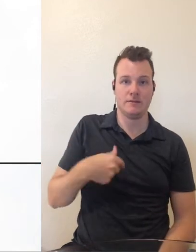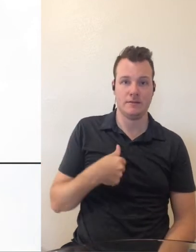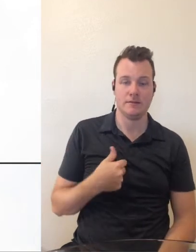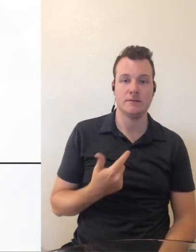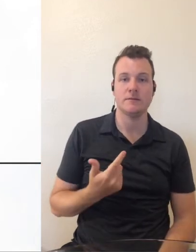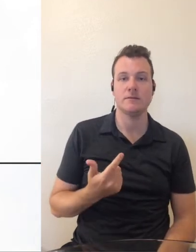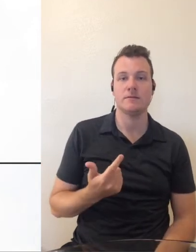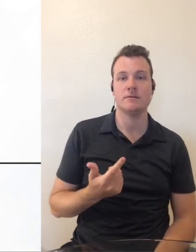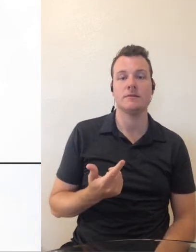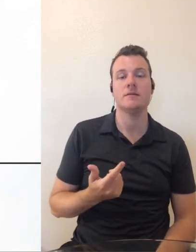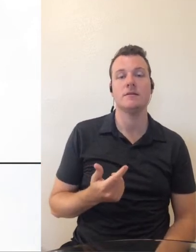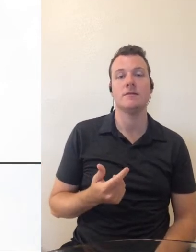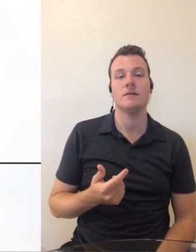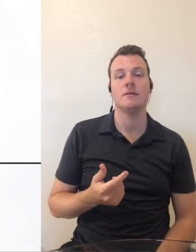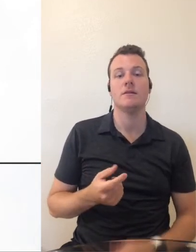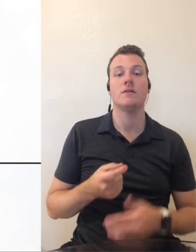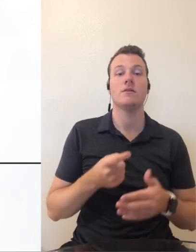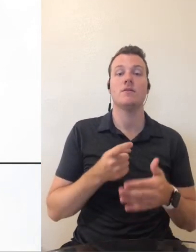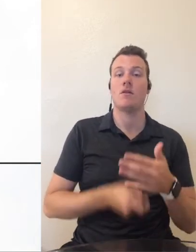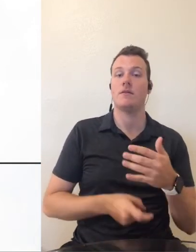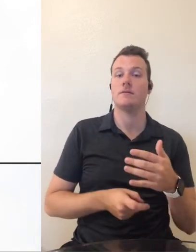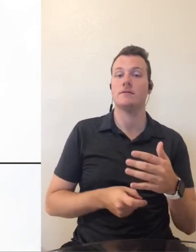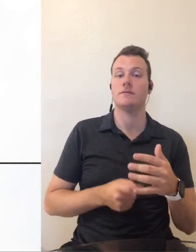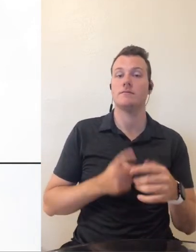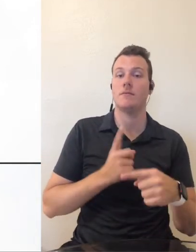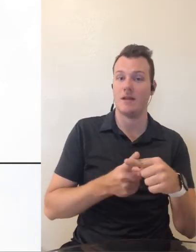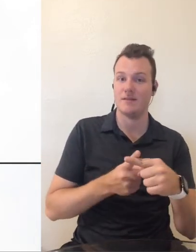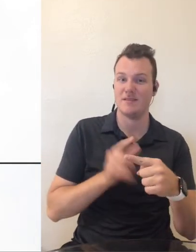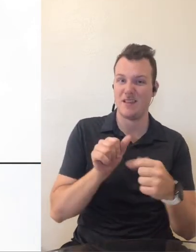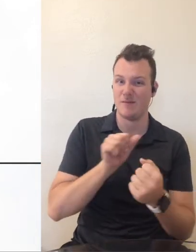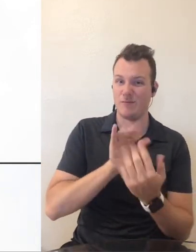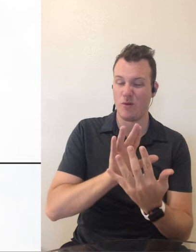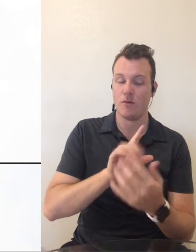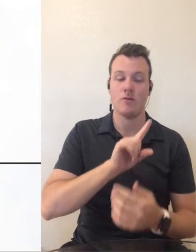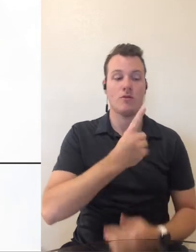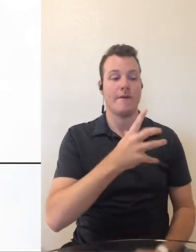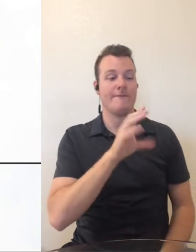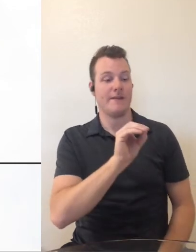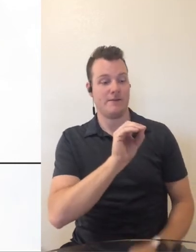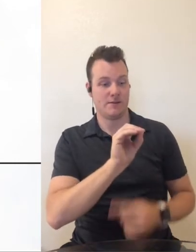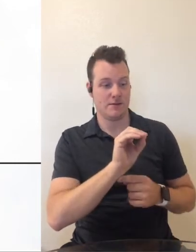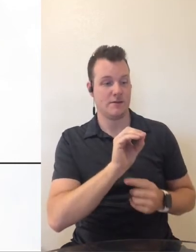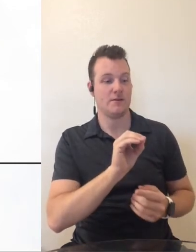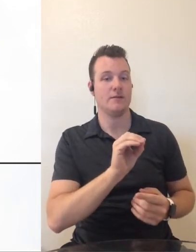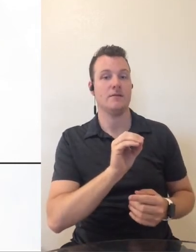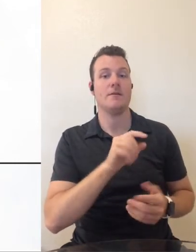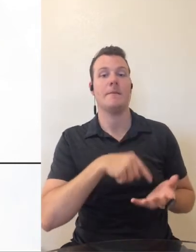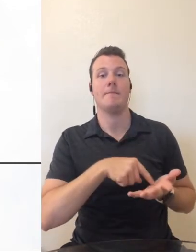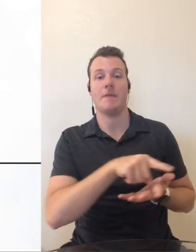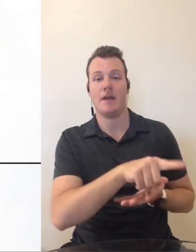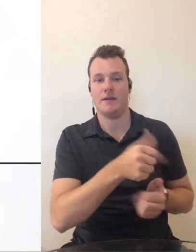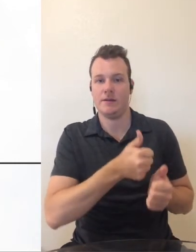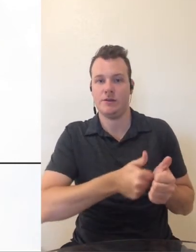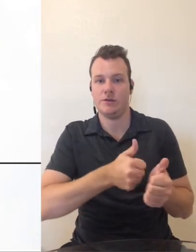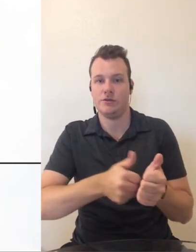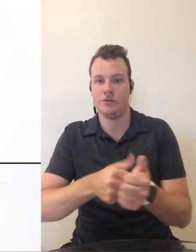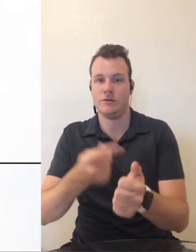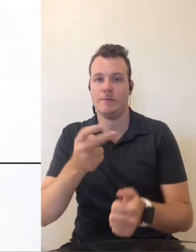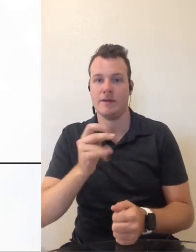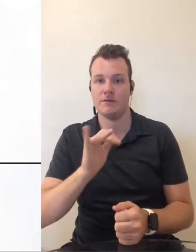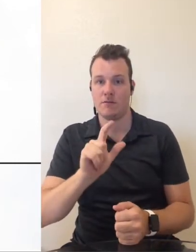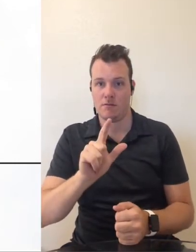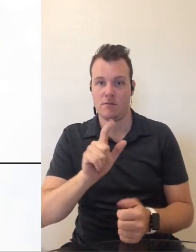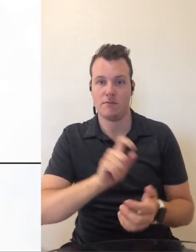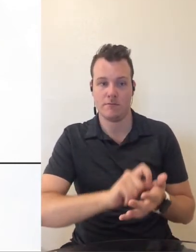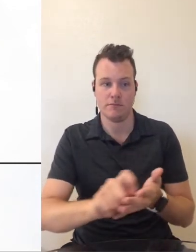And in the cost plus pricing, I'm going to take that $1.50 invoice that I've received per pencil,